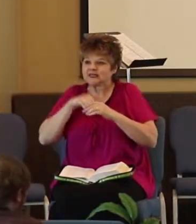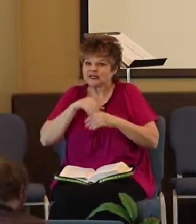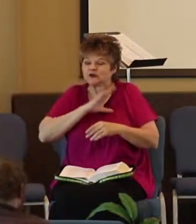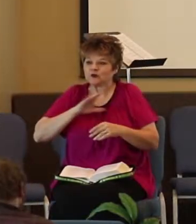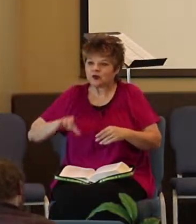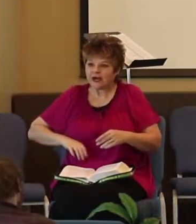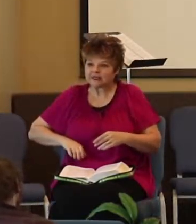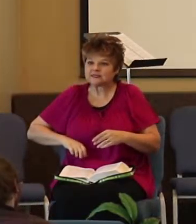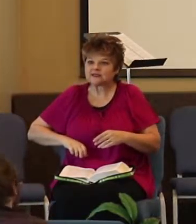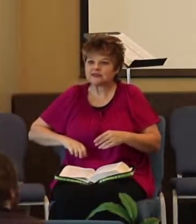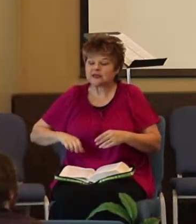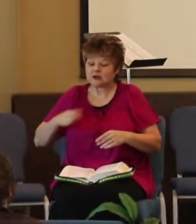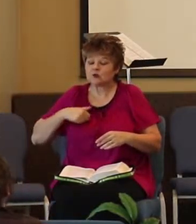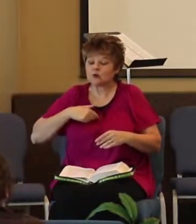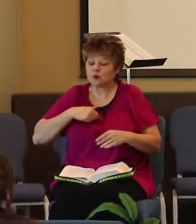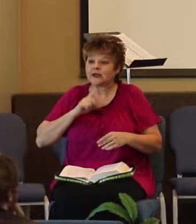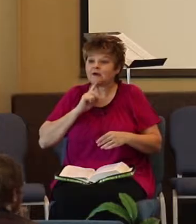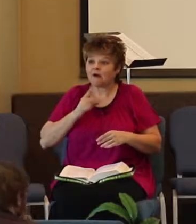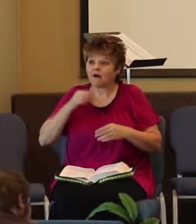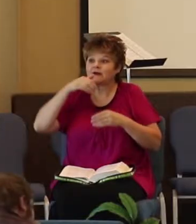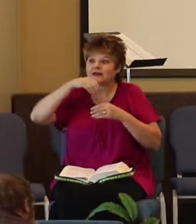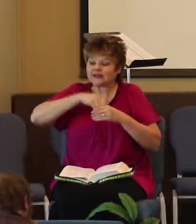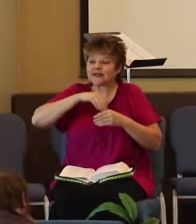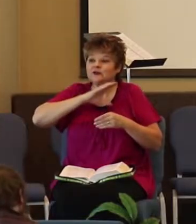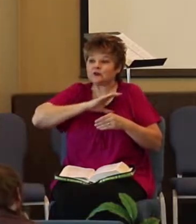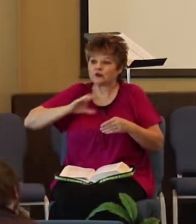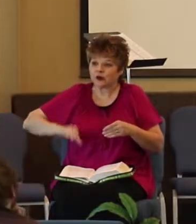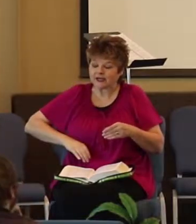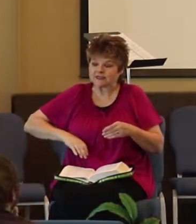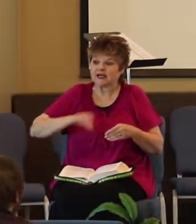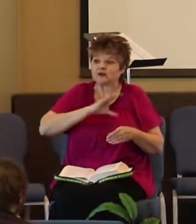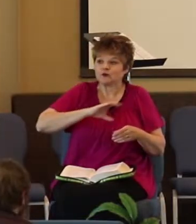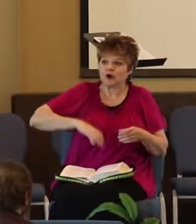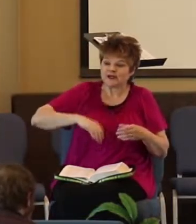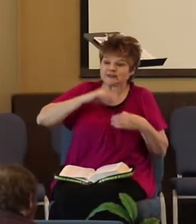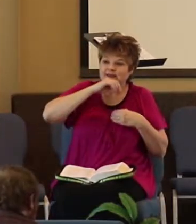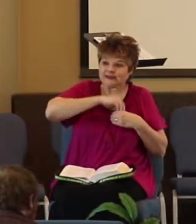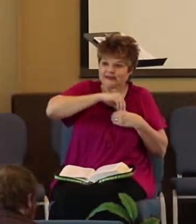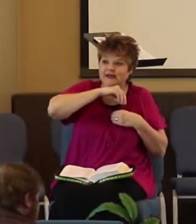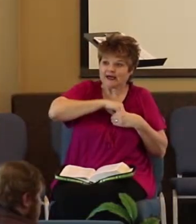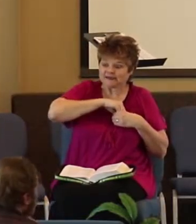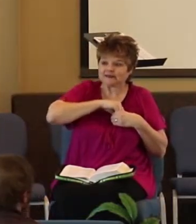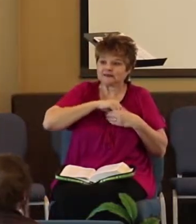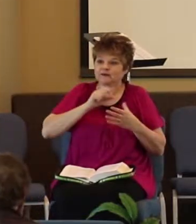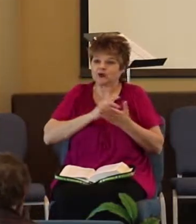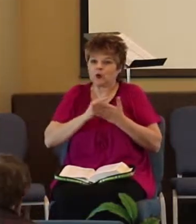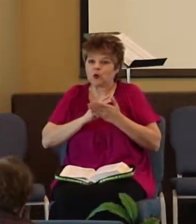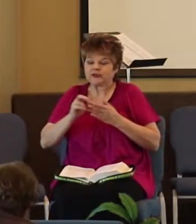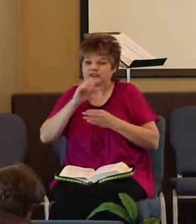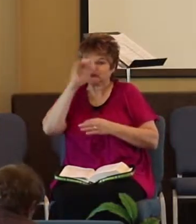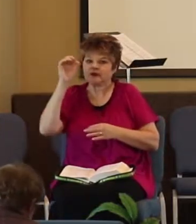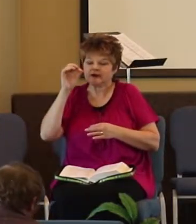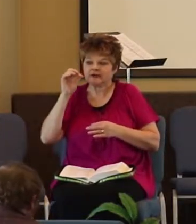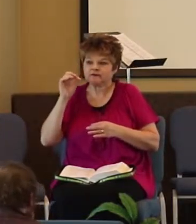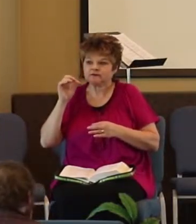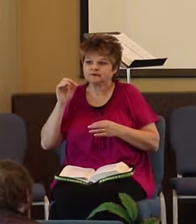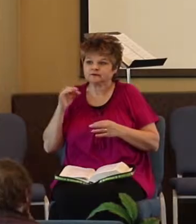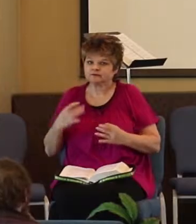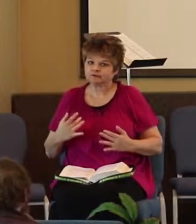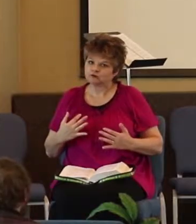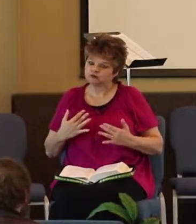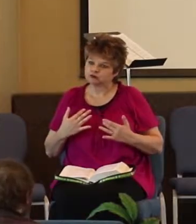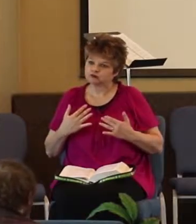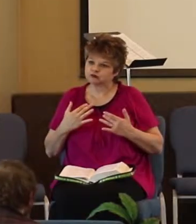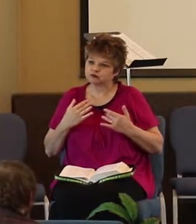we are in Christ and Christ in us. The Holy Spirit stirs. We've been talking about the